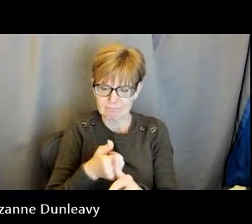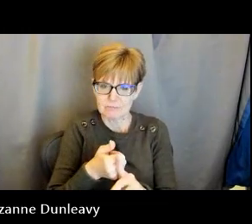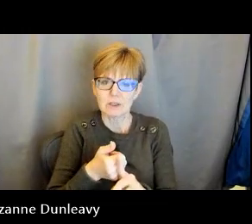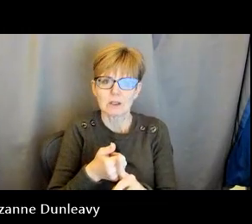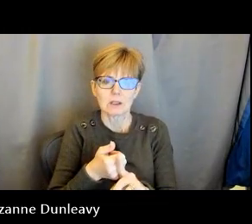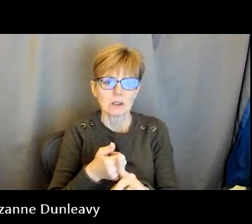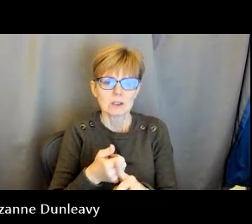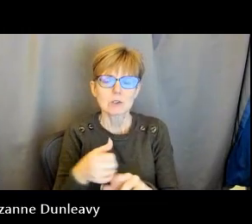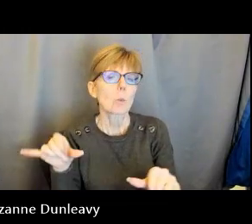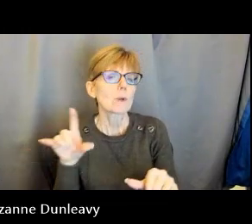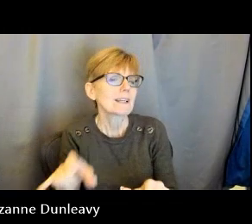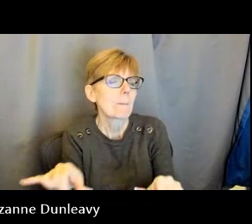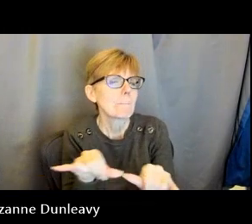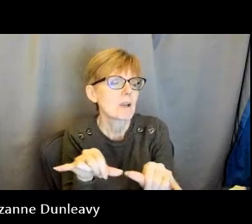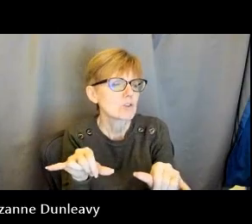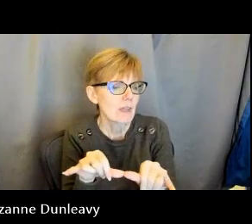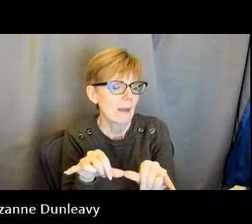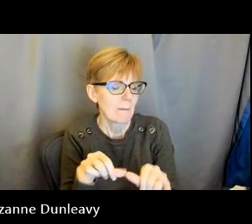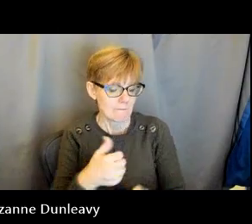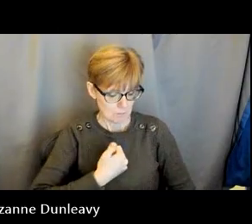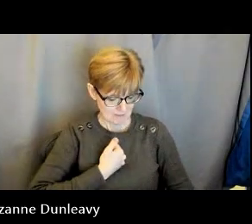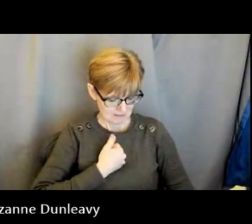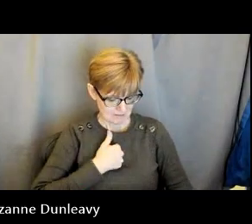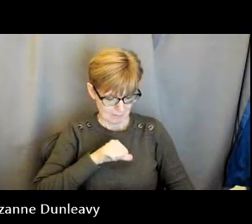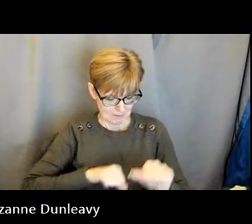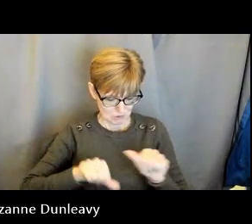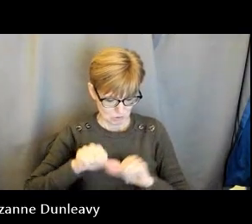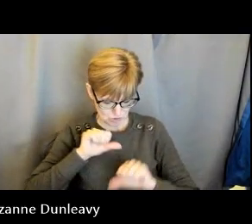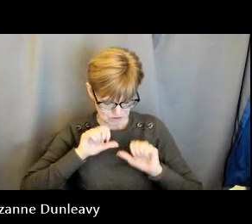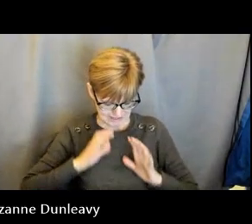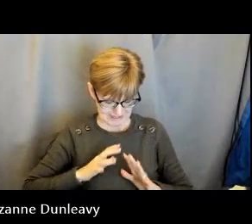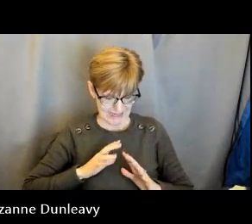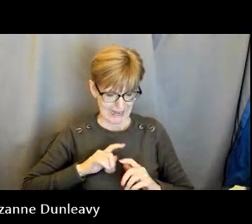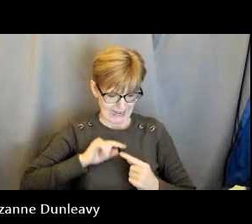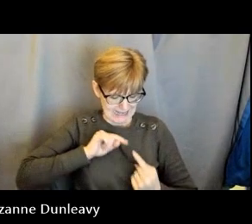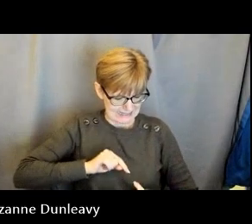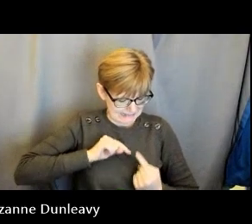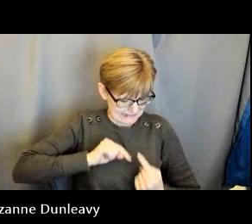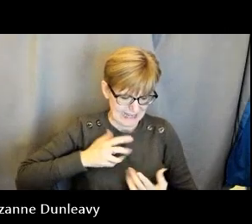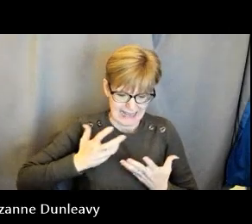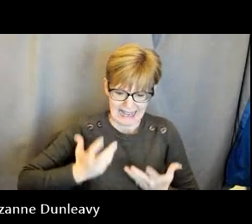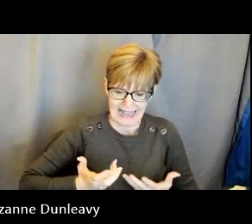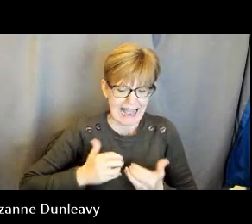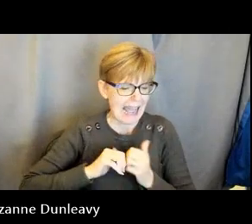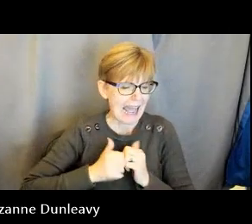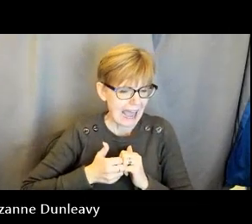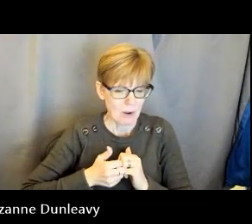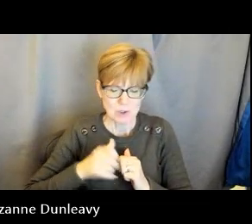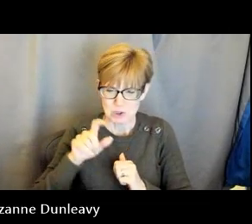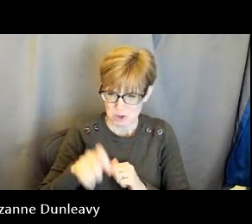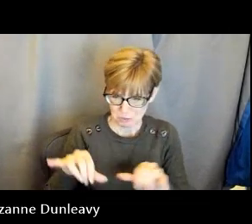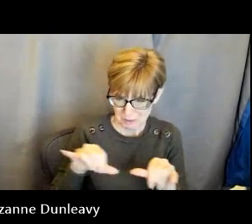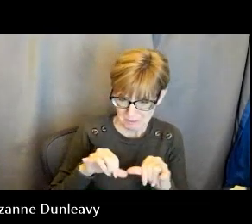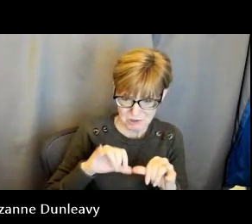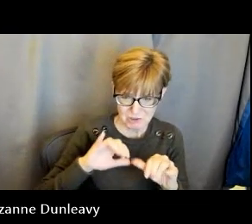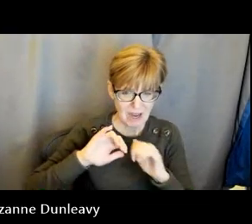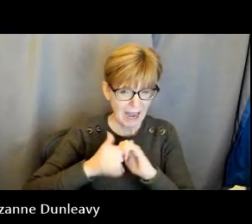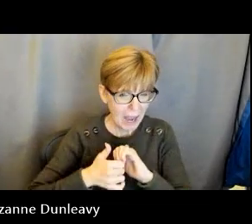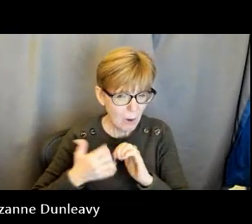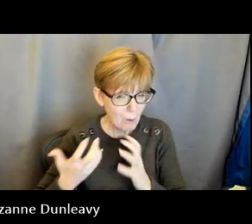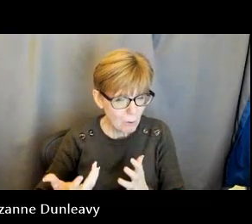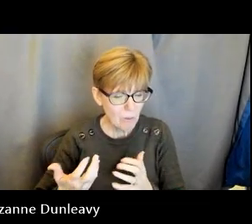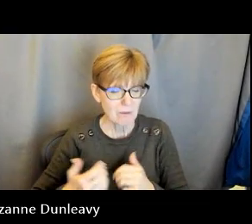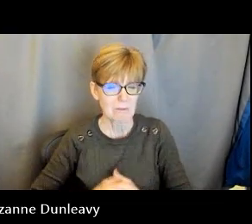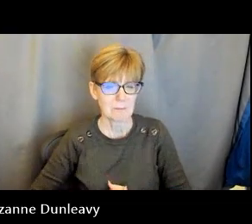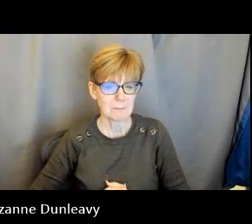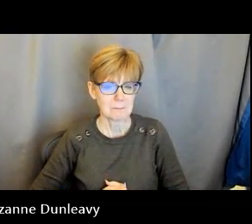scientist, I grapple a lot with this. If it's a social construct, how do we measure it? Should we be measuring it? Even for many of you in this room,